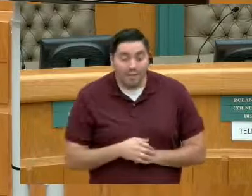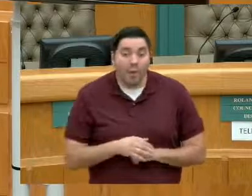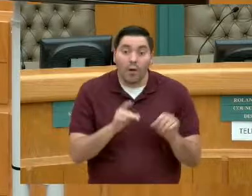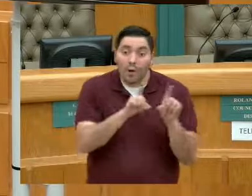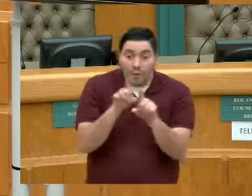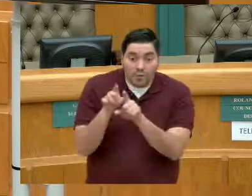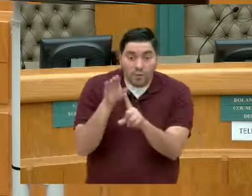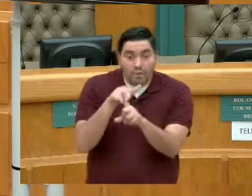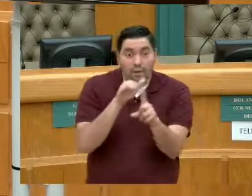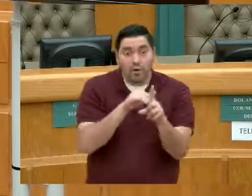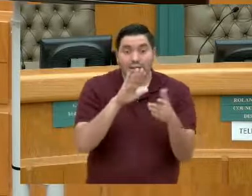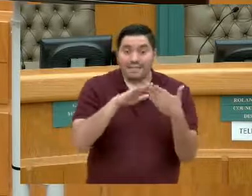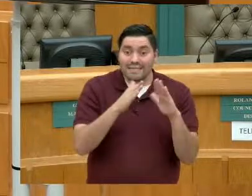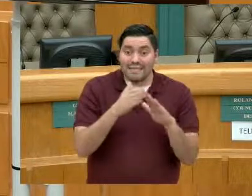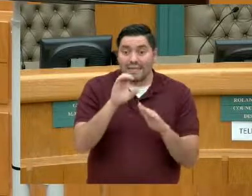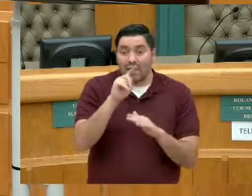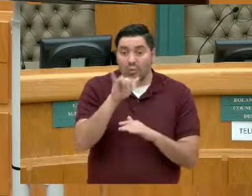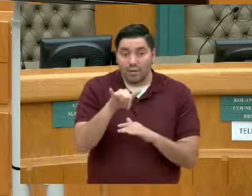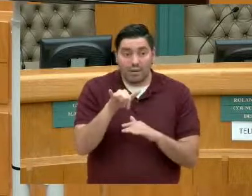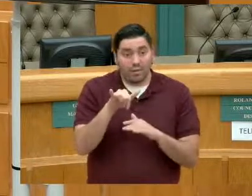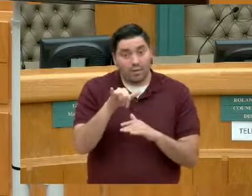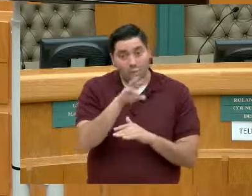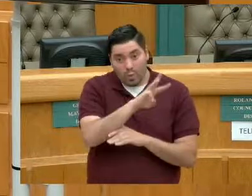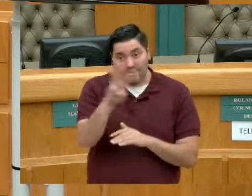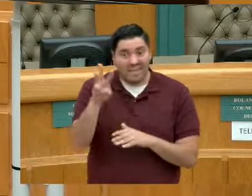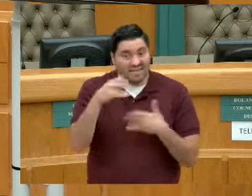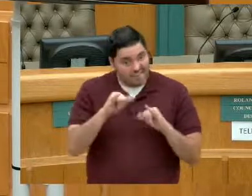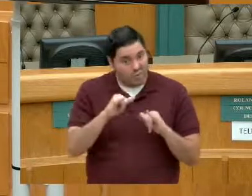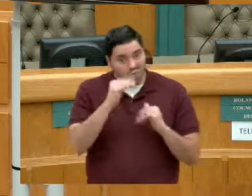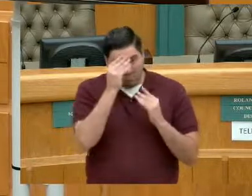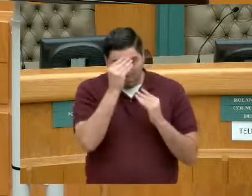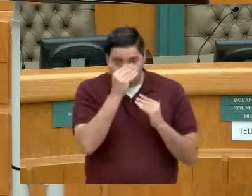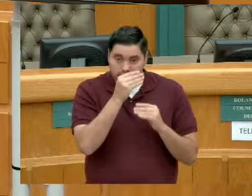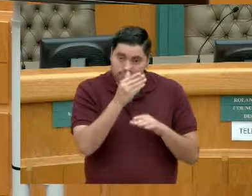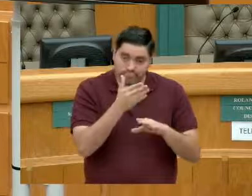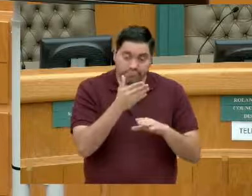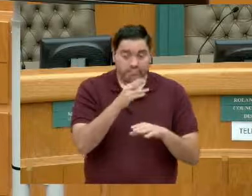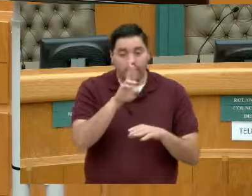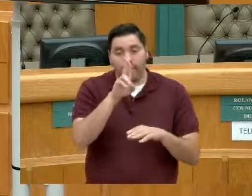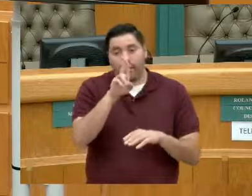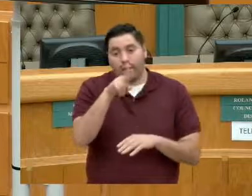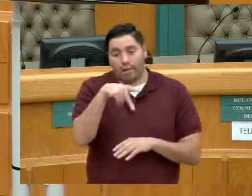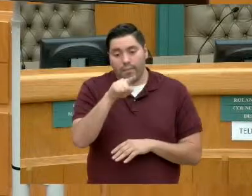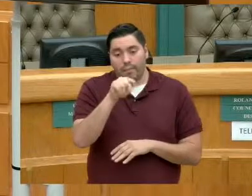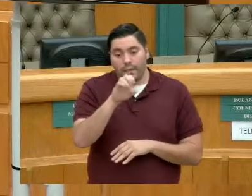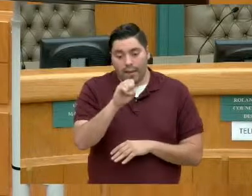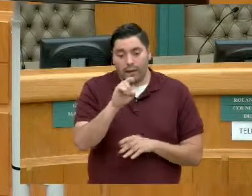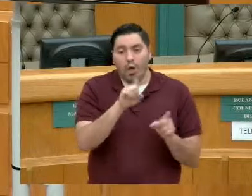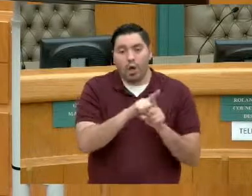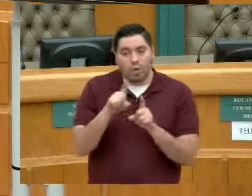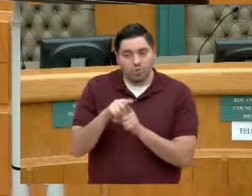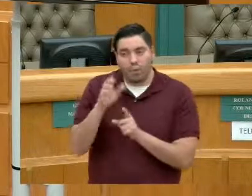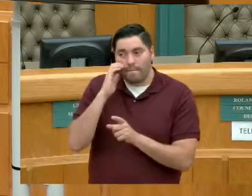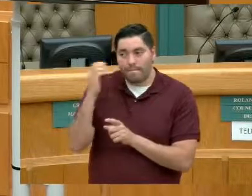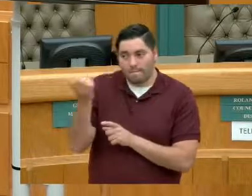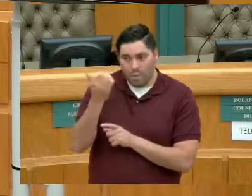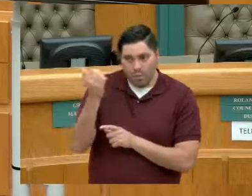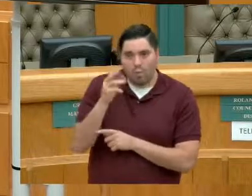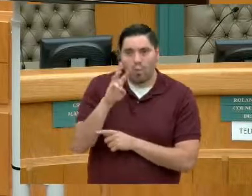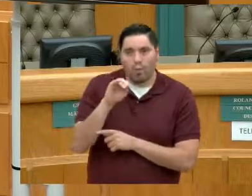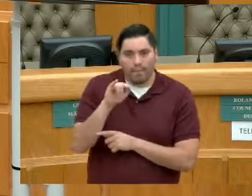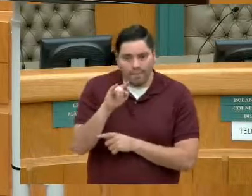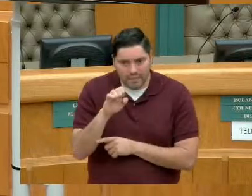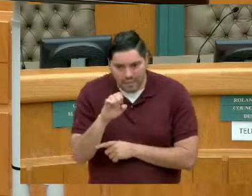this Friday. So we'll see you then. And just as a reminder, the city-county webpage is still being updated every day.